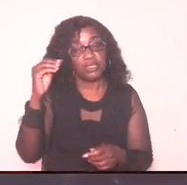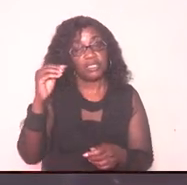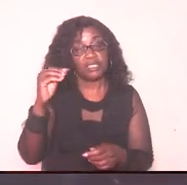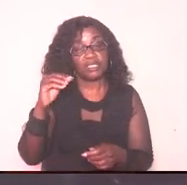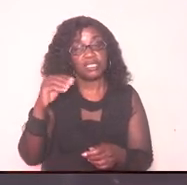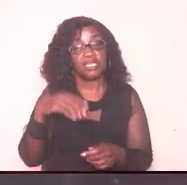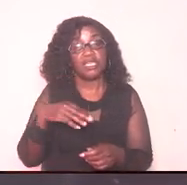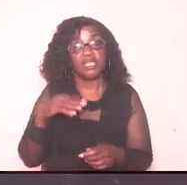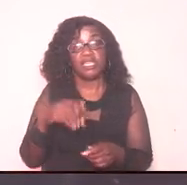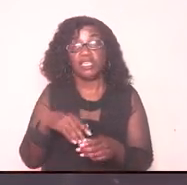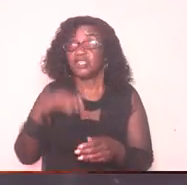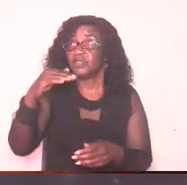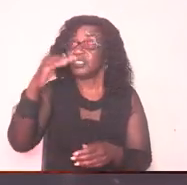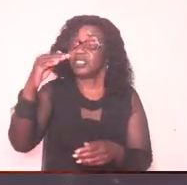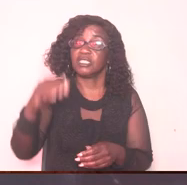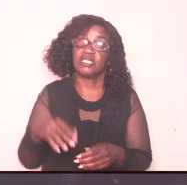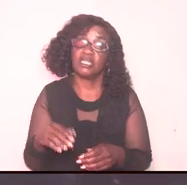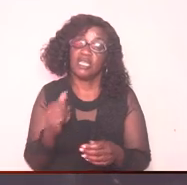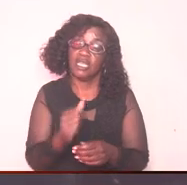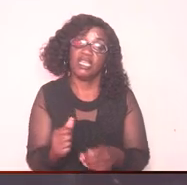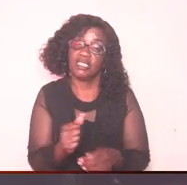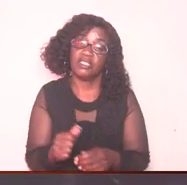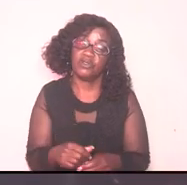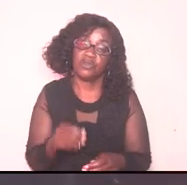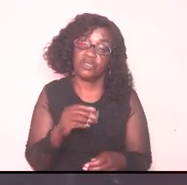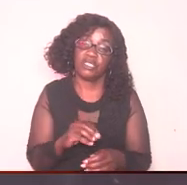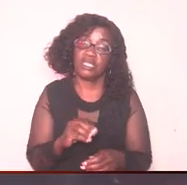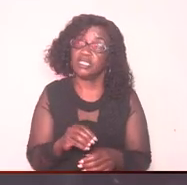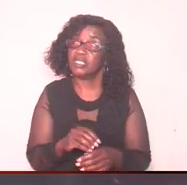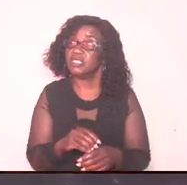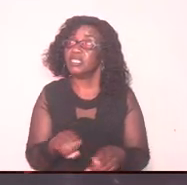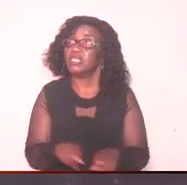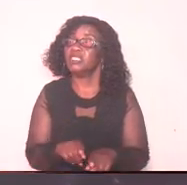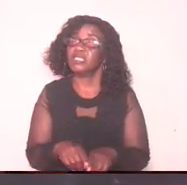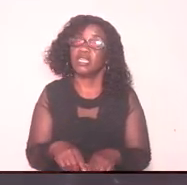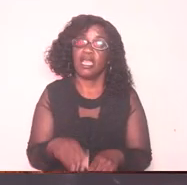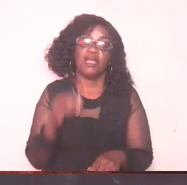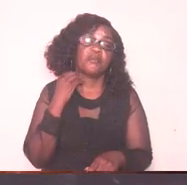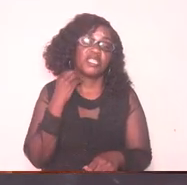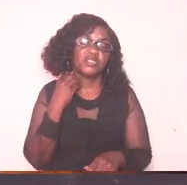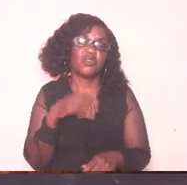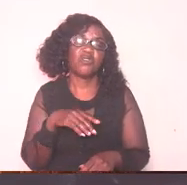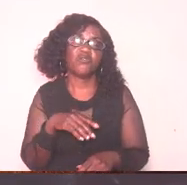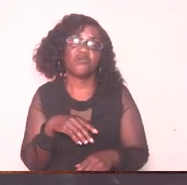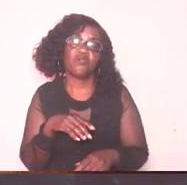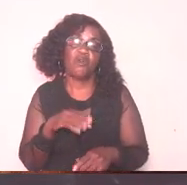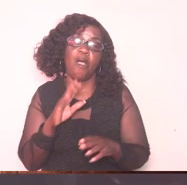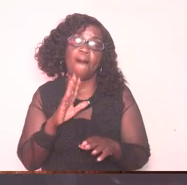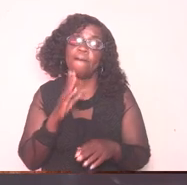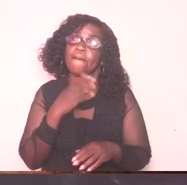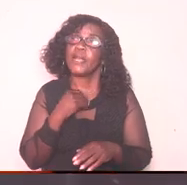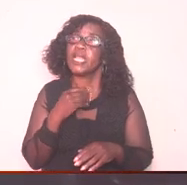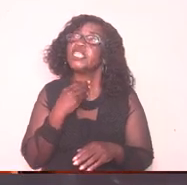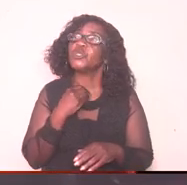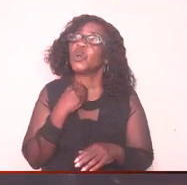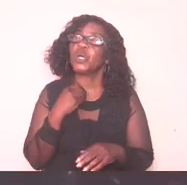most importantly, when you can say no, because most of these institutions are founded on using these women as a means for pleasure, as using these children as a means to have children and